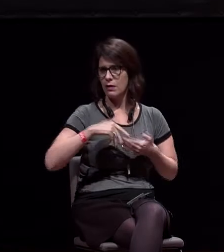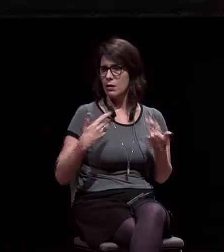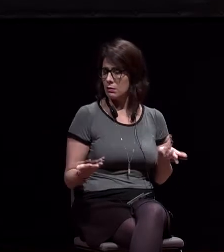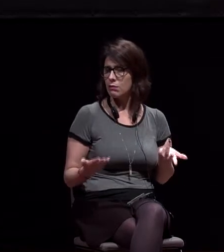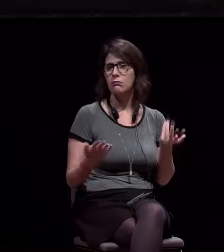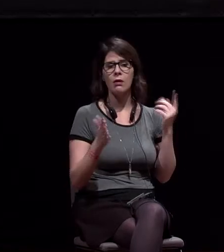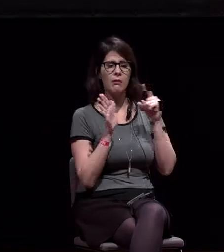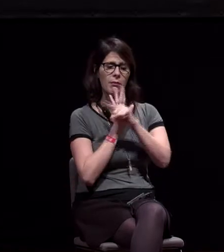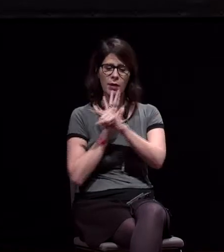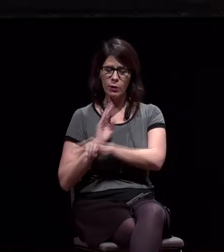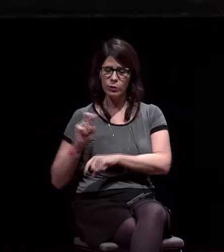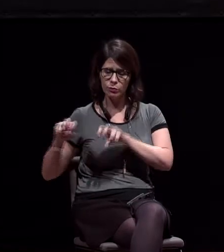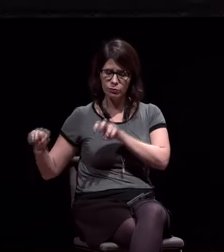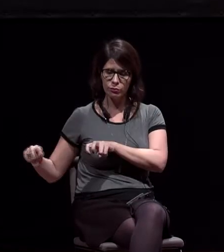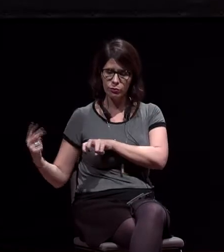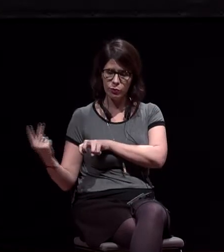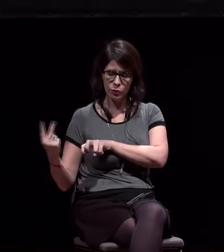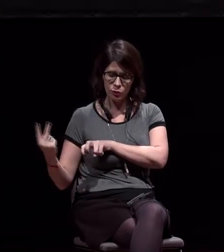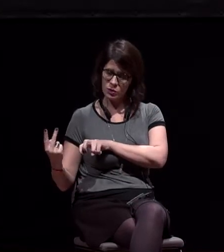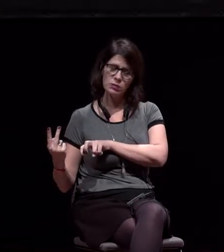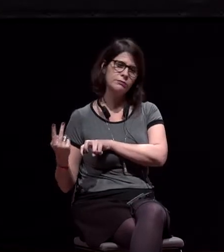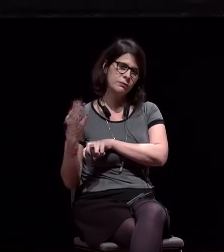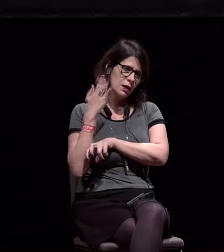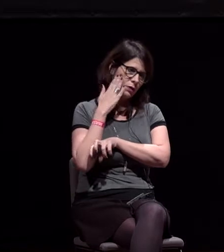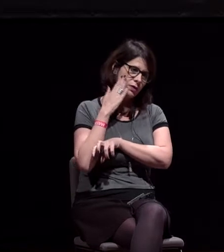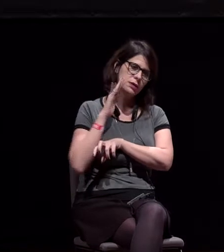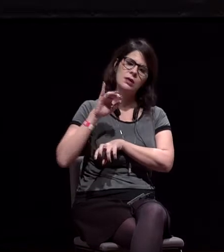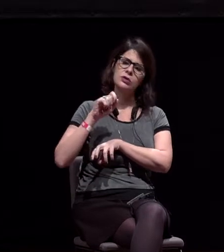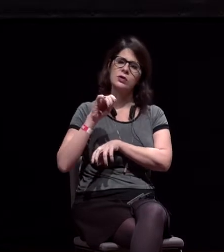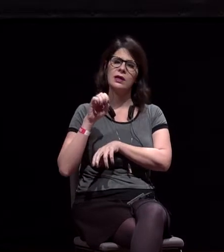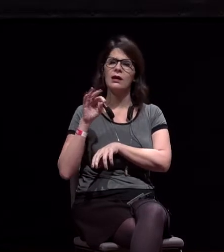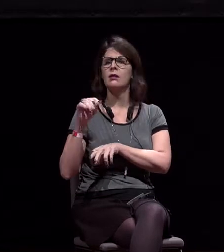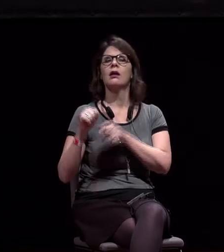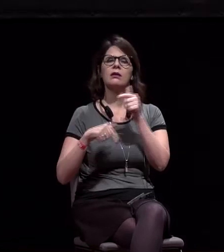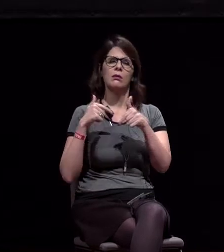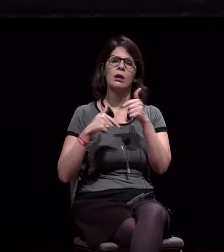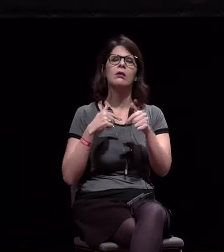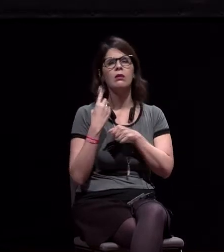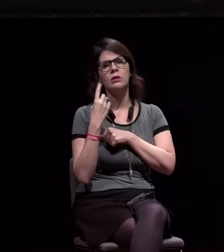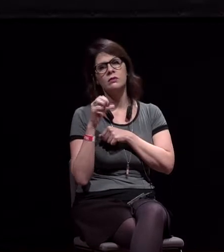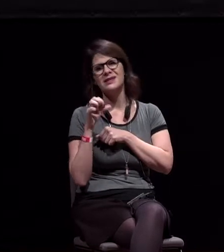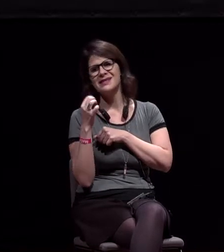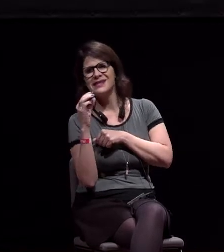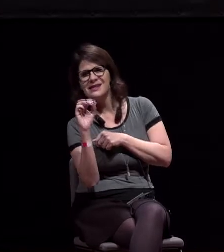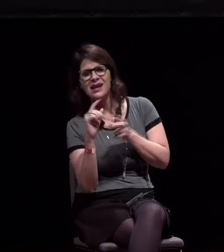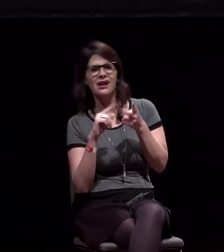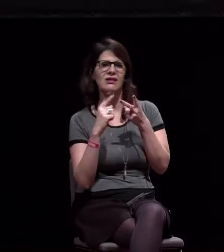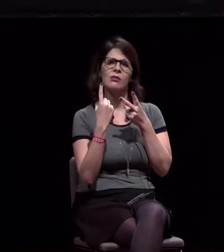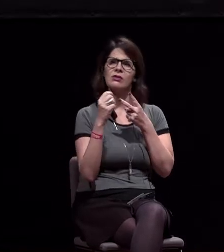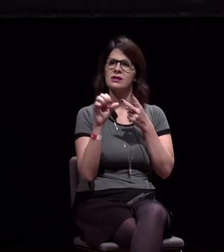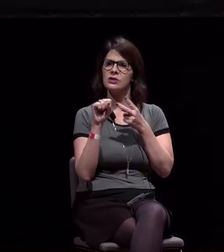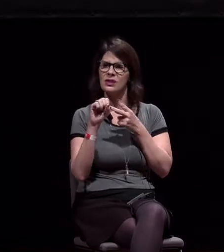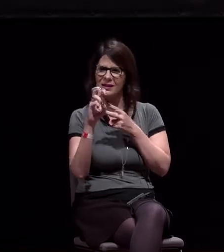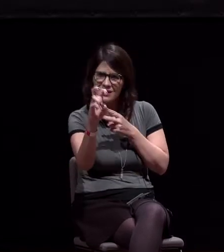a vocês duas de que maneira... Eu sei que Julieta trabalhou mais nos anos 60 e nos anos 80, até os anos